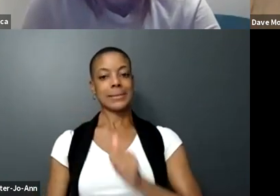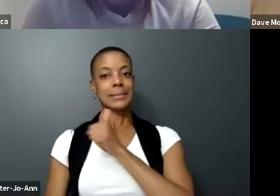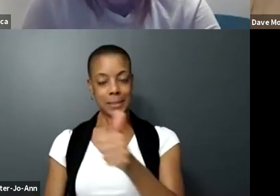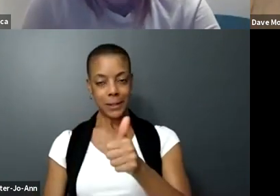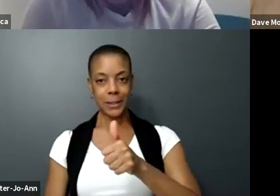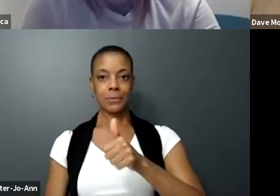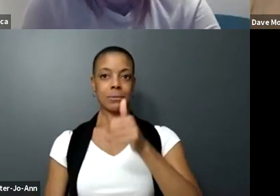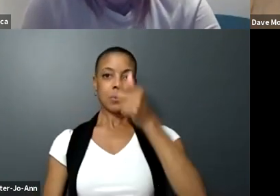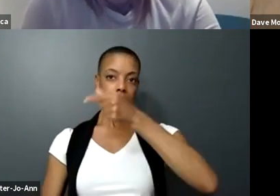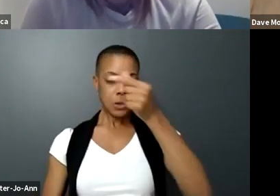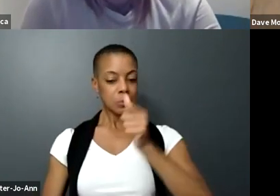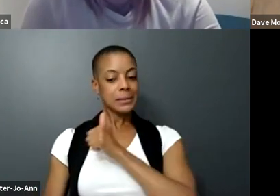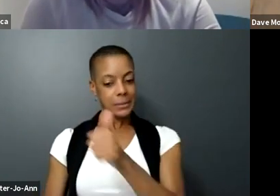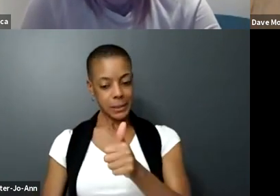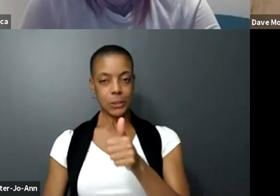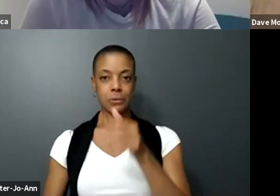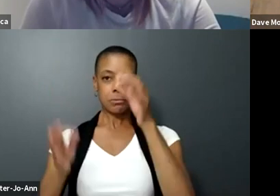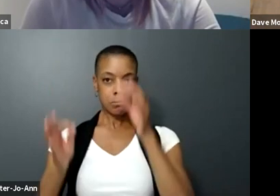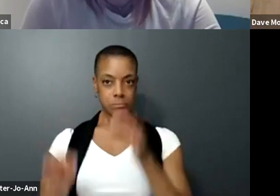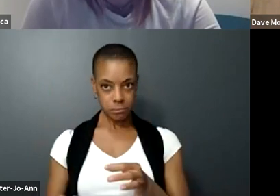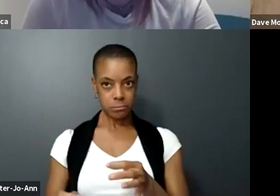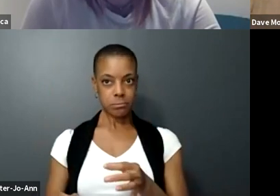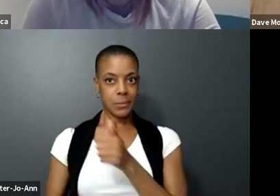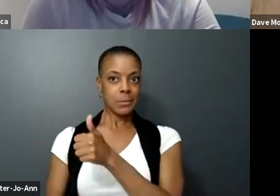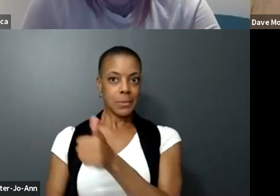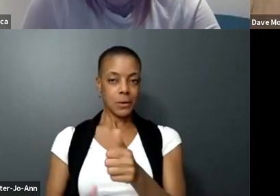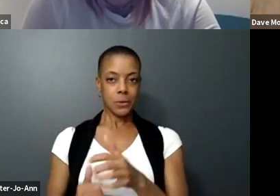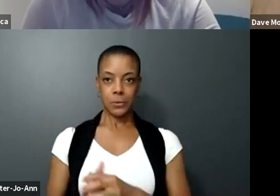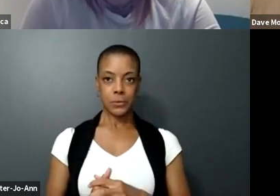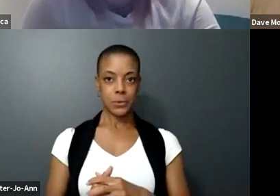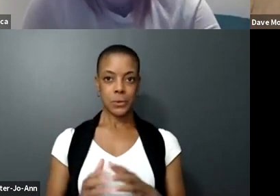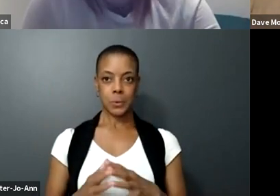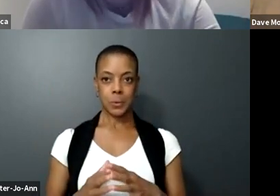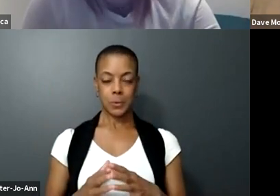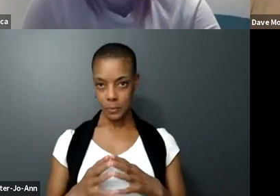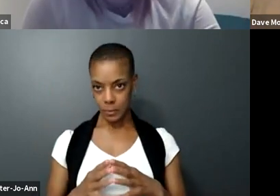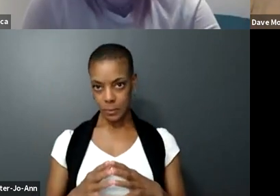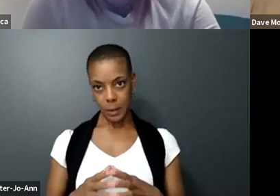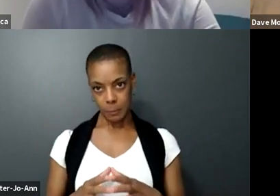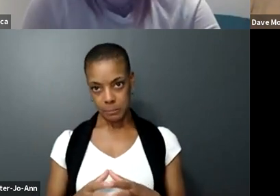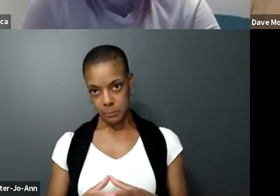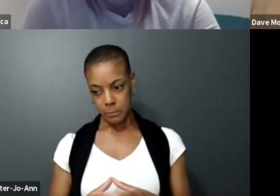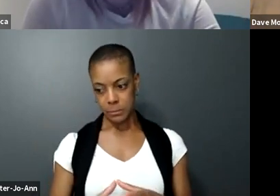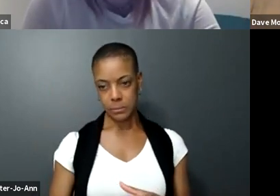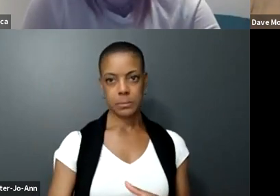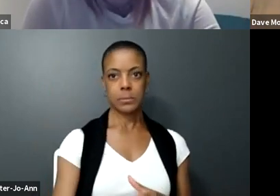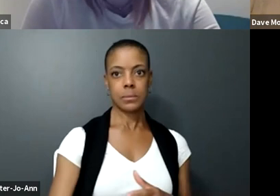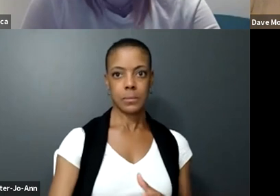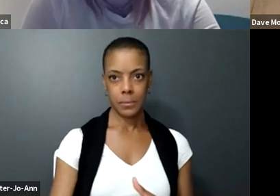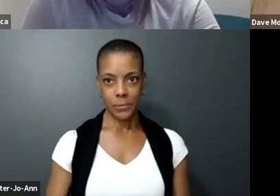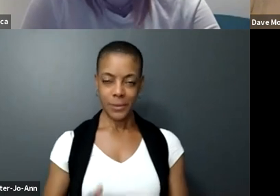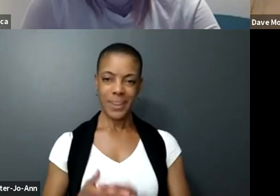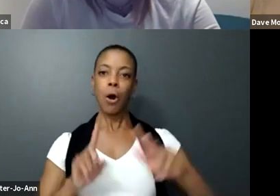different ways that can be configured. Even within the RCAP, it suggests a third order of government for the First